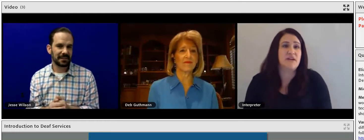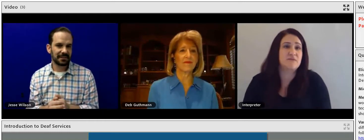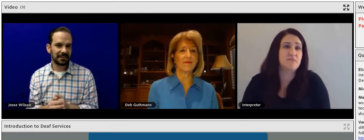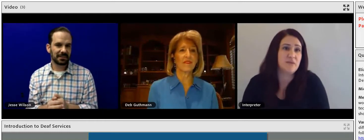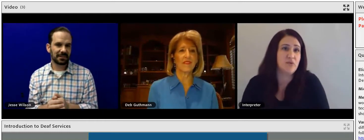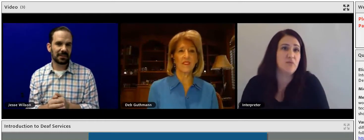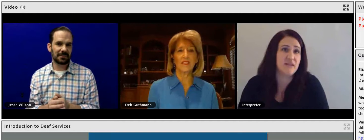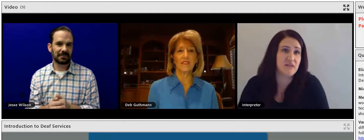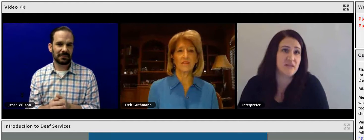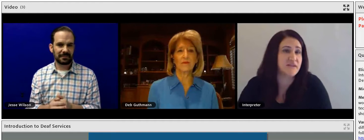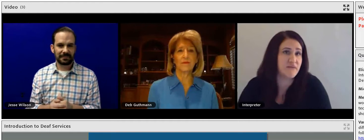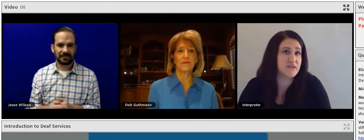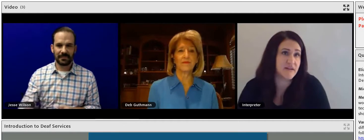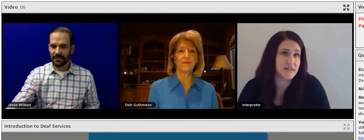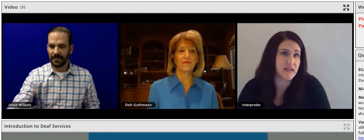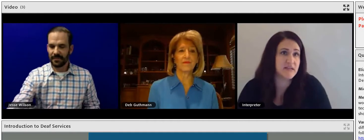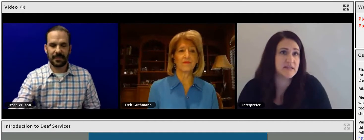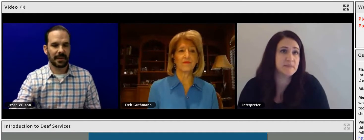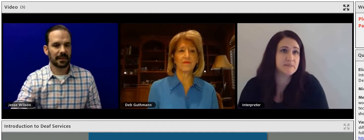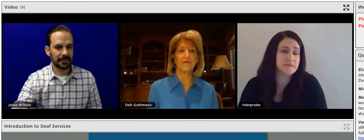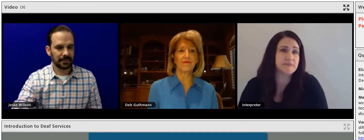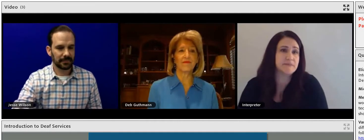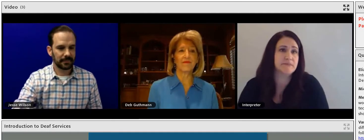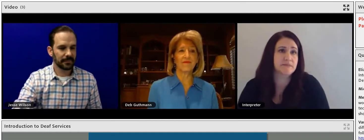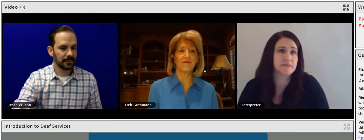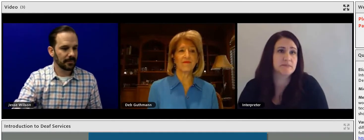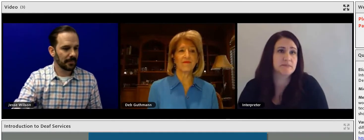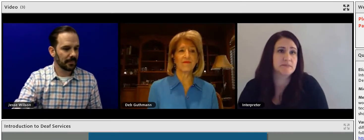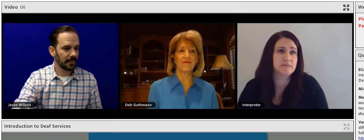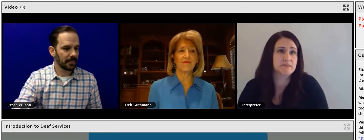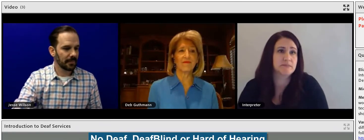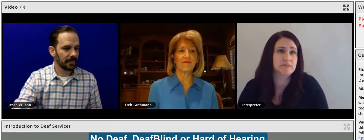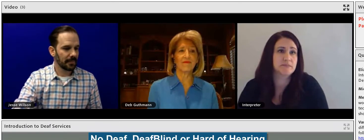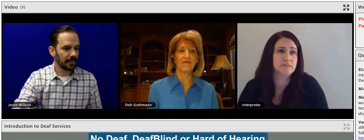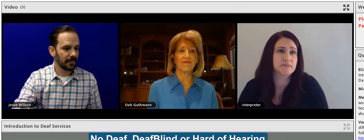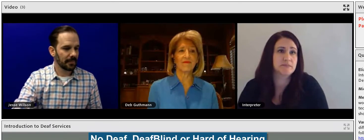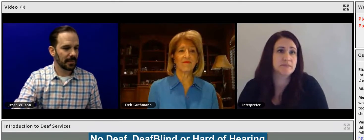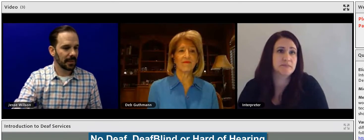be a barrier to deaf people when they're receiving services.